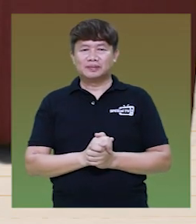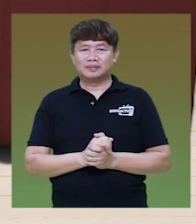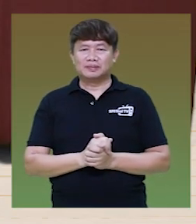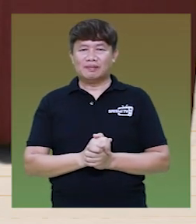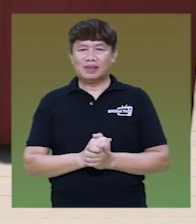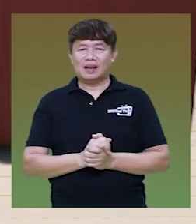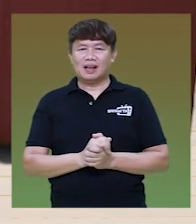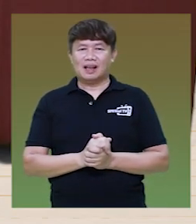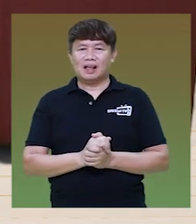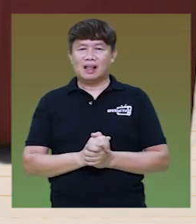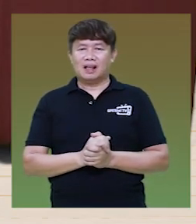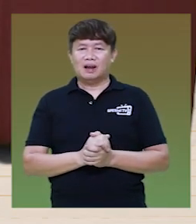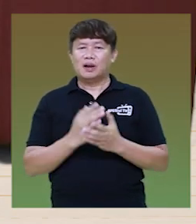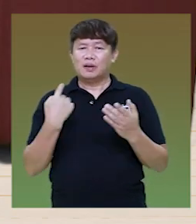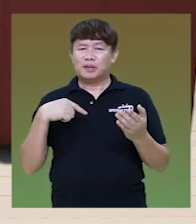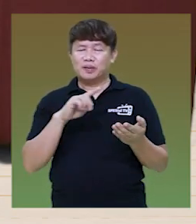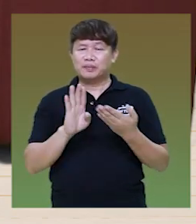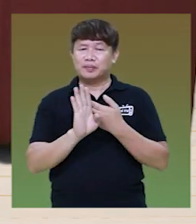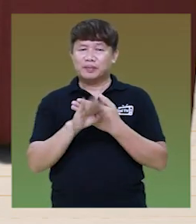We're back, Eliz.